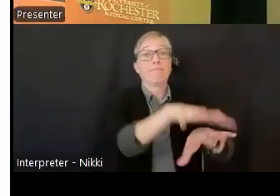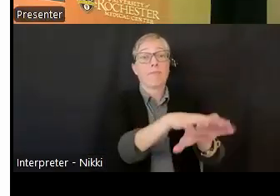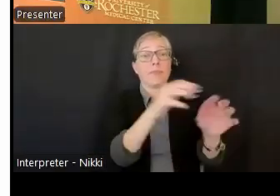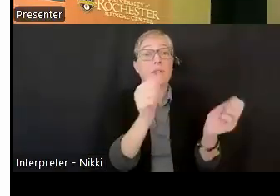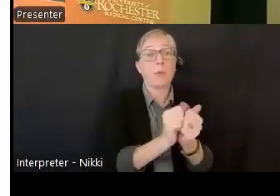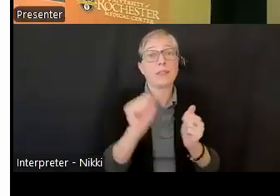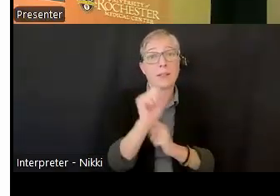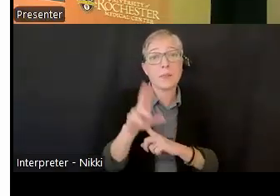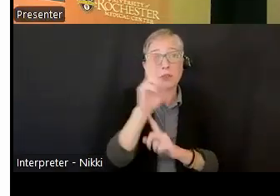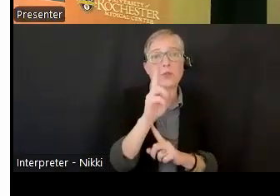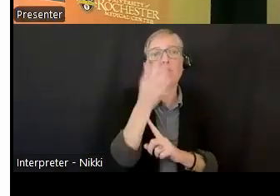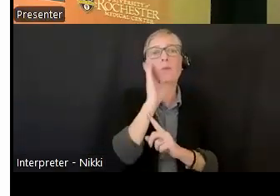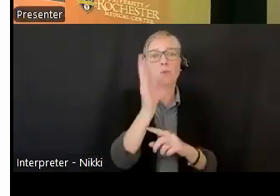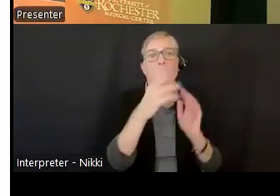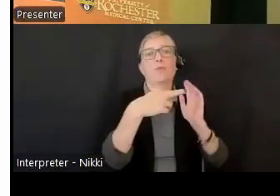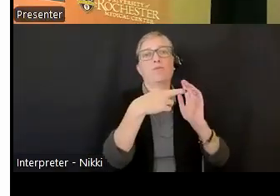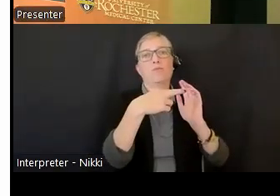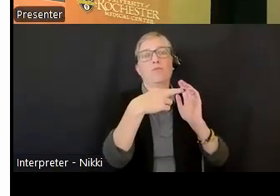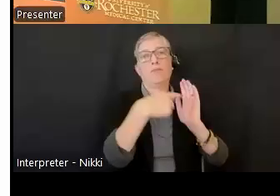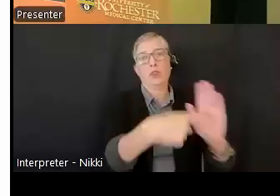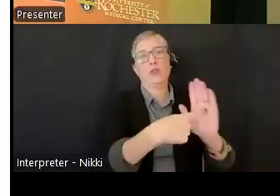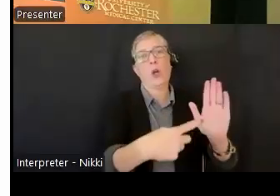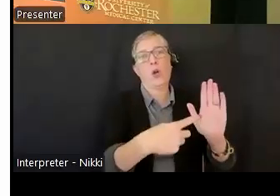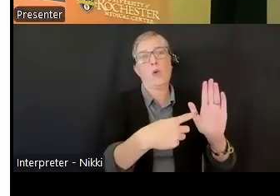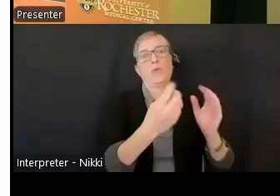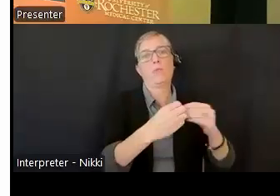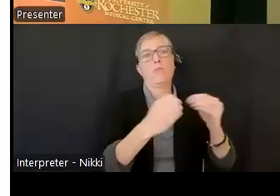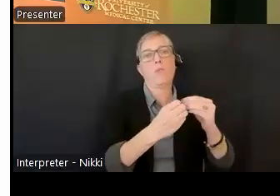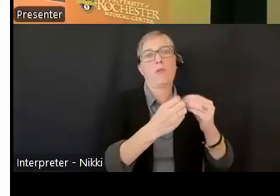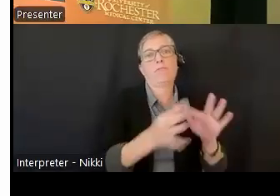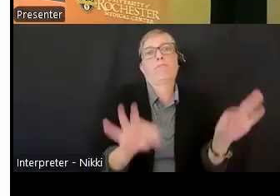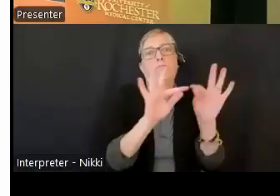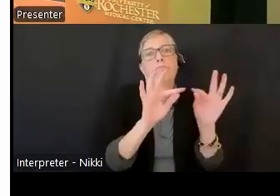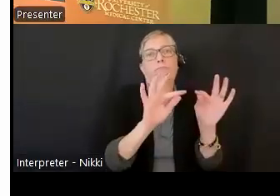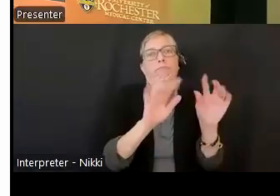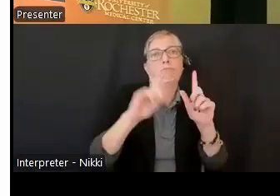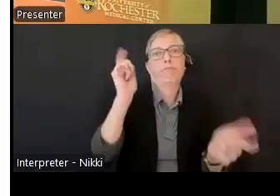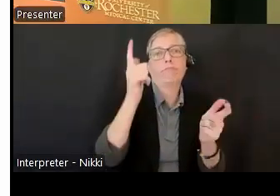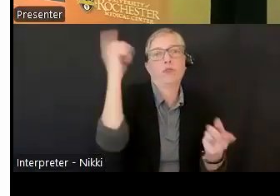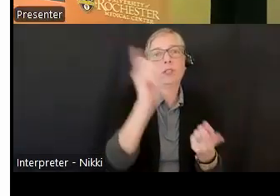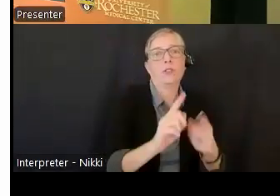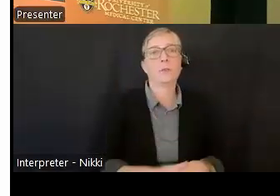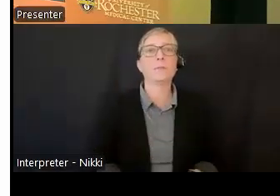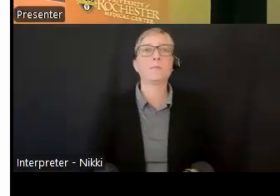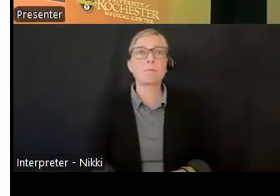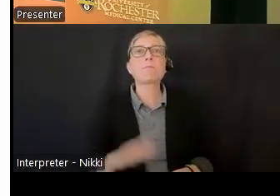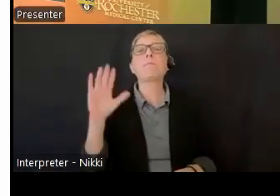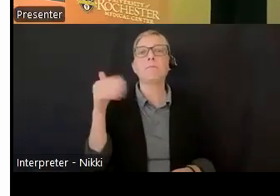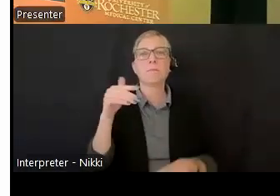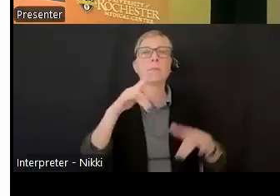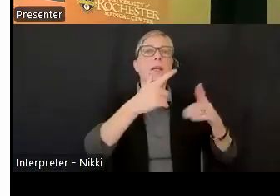So regarding strong recoveries patient population, some of the most frequent co-occurring symptoms reported include depression, anxiety,